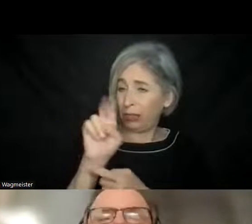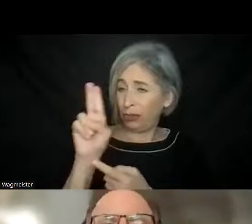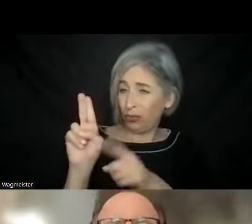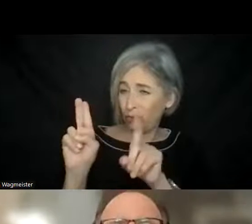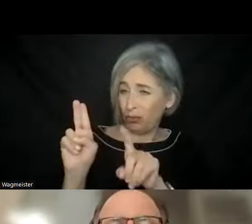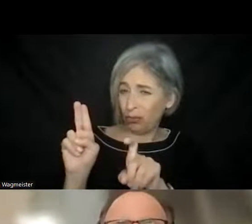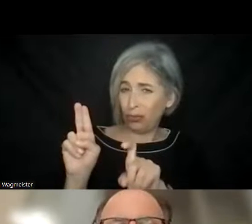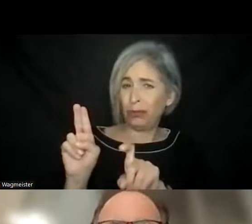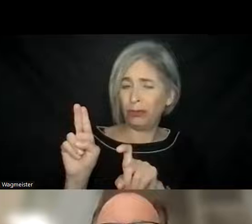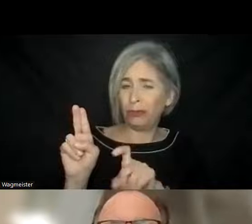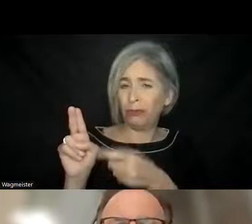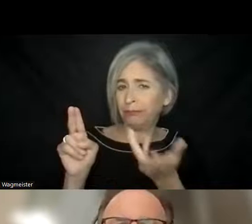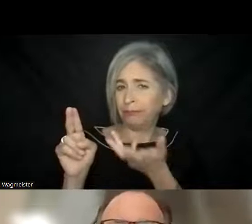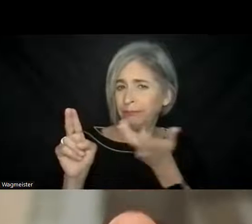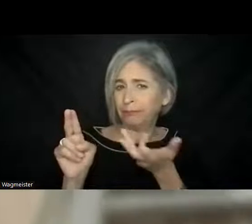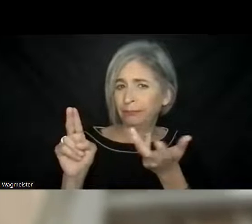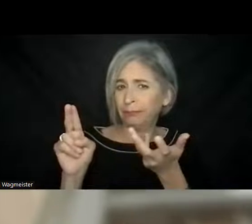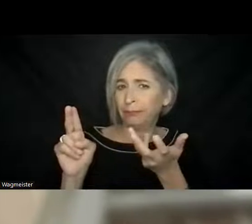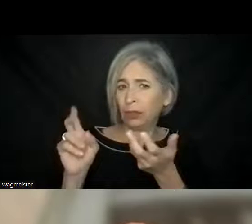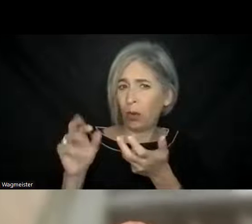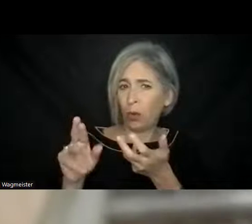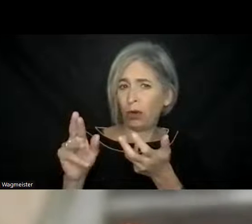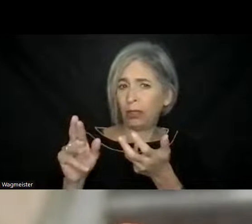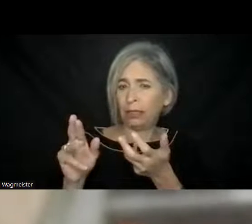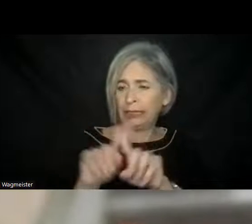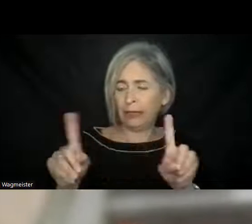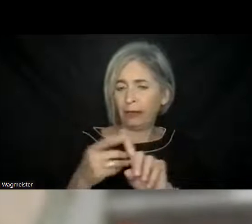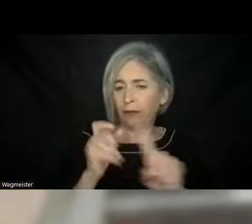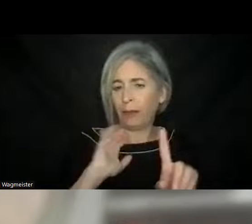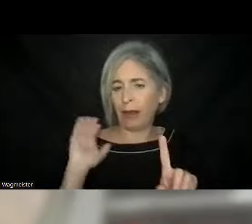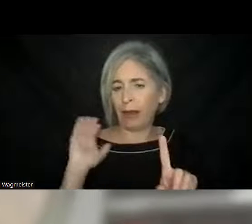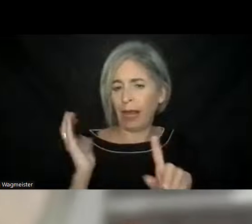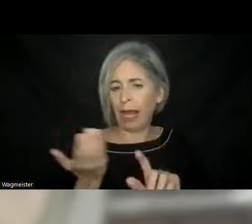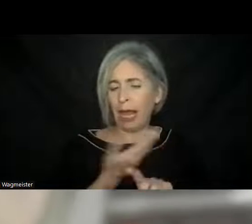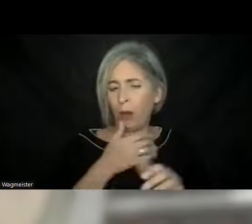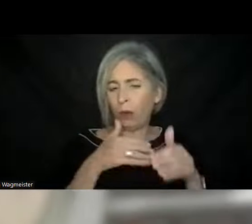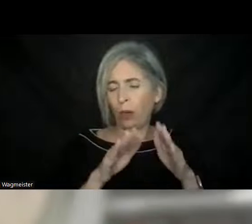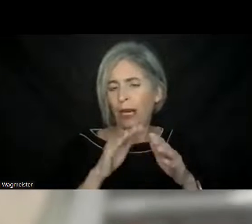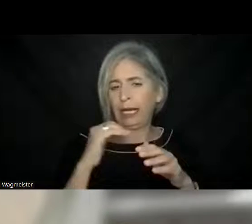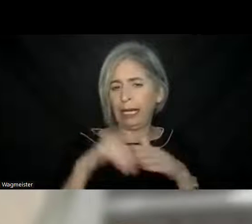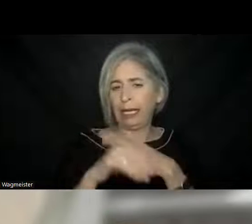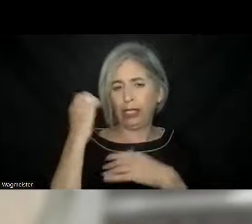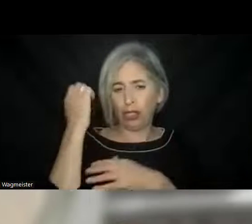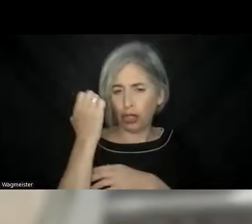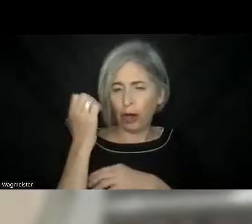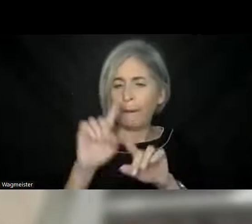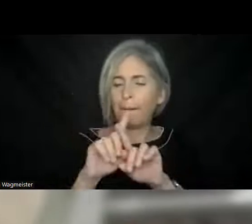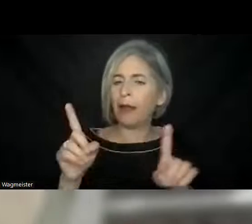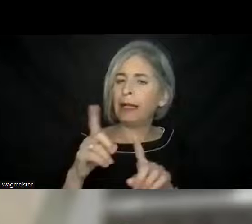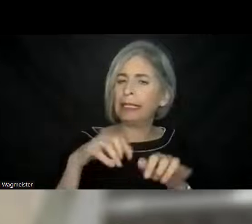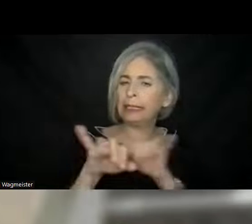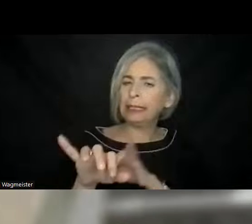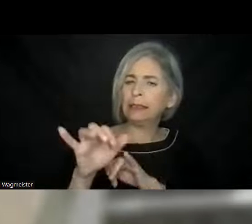it's kind of the other way around than what we are trying to do in Europe, but still something that is